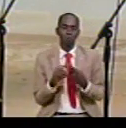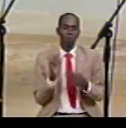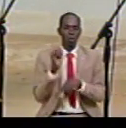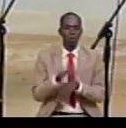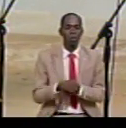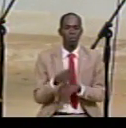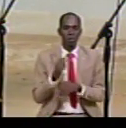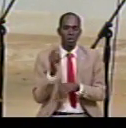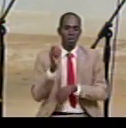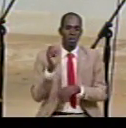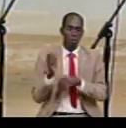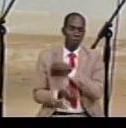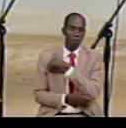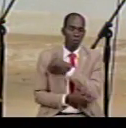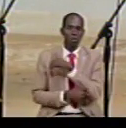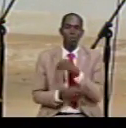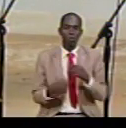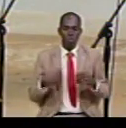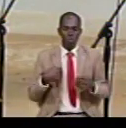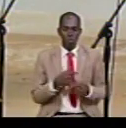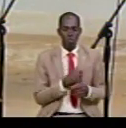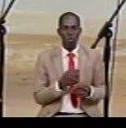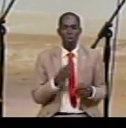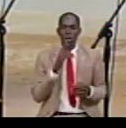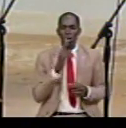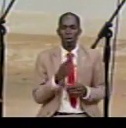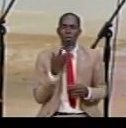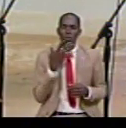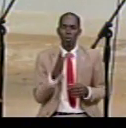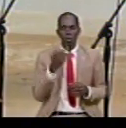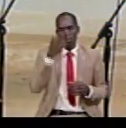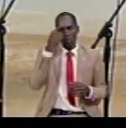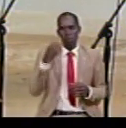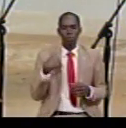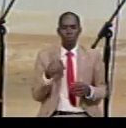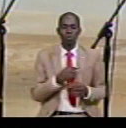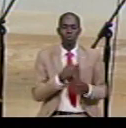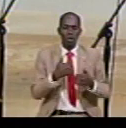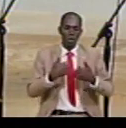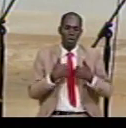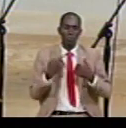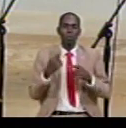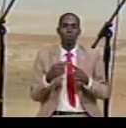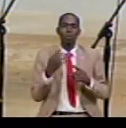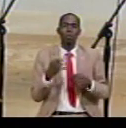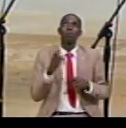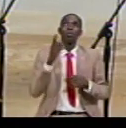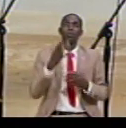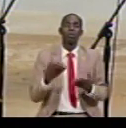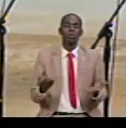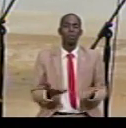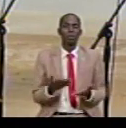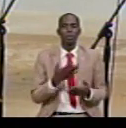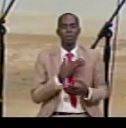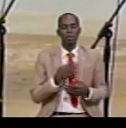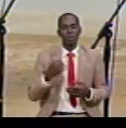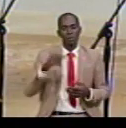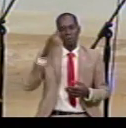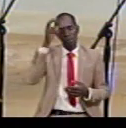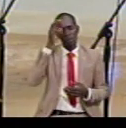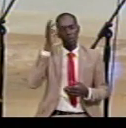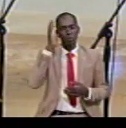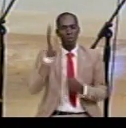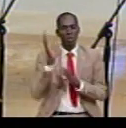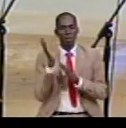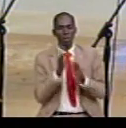God in this church. And when you have the word of God, you speak the word of God against the devil will leave you alone.